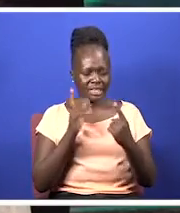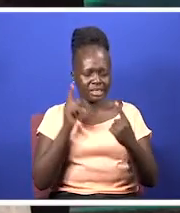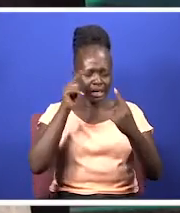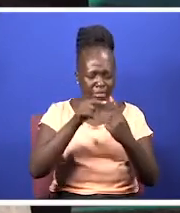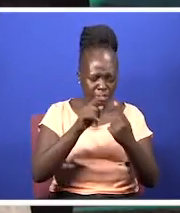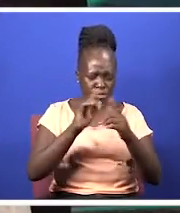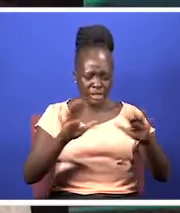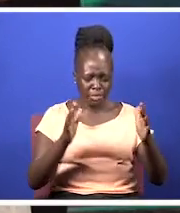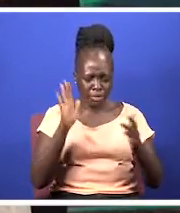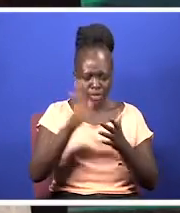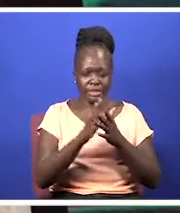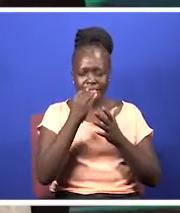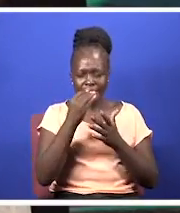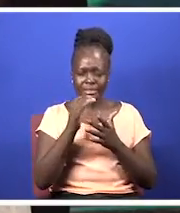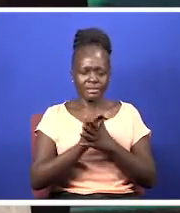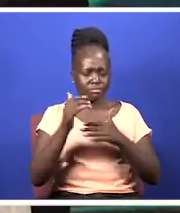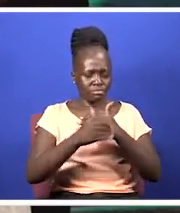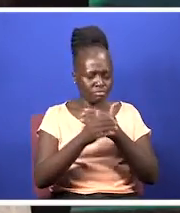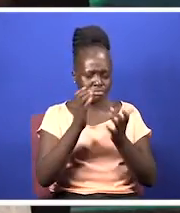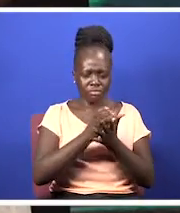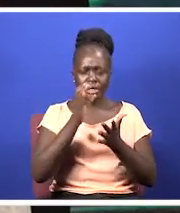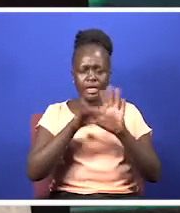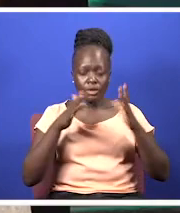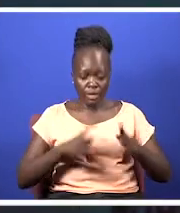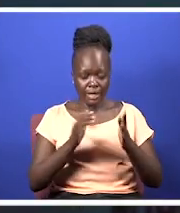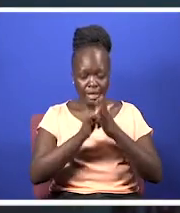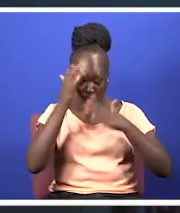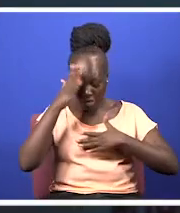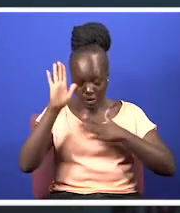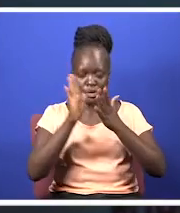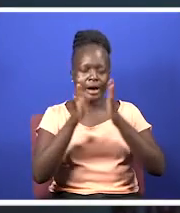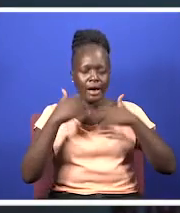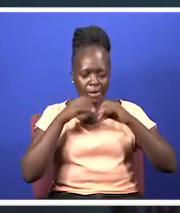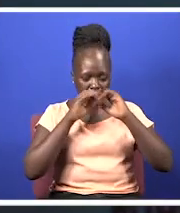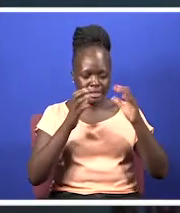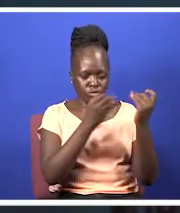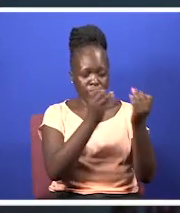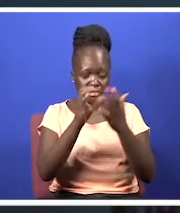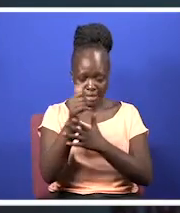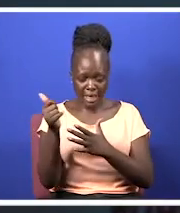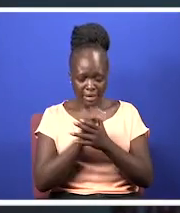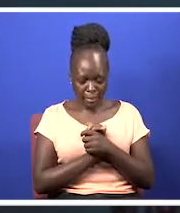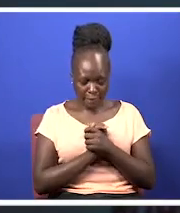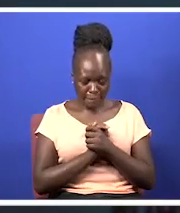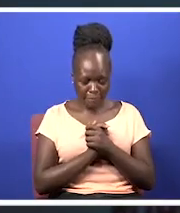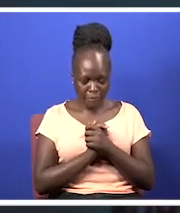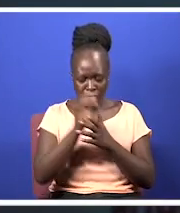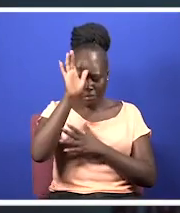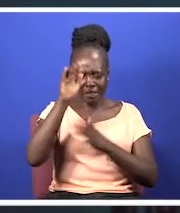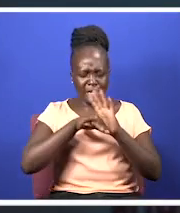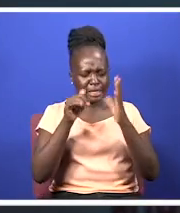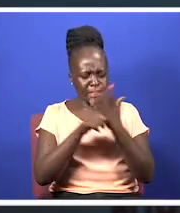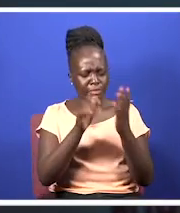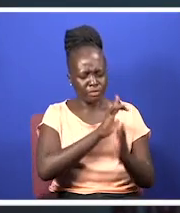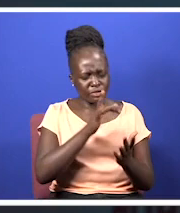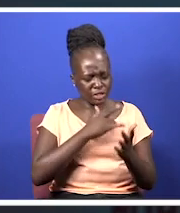table, partake of this meal, in a way that honors you and is a blessing to many others. Father, in the